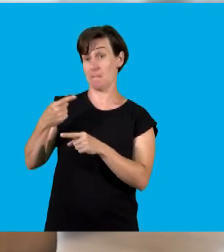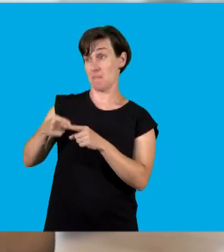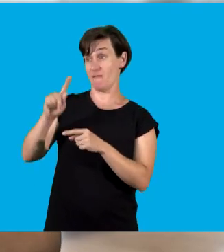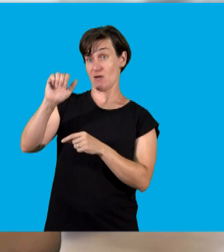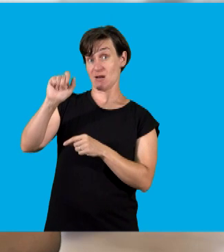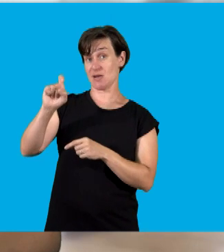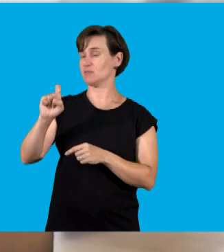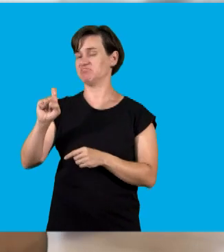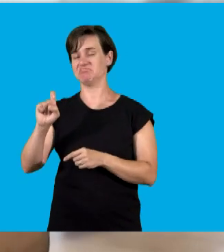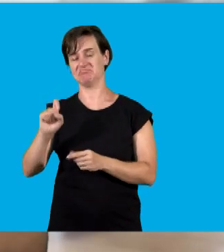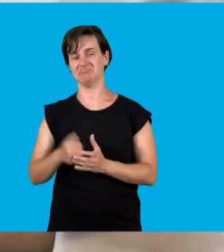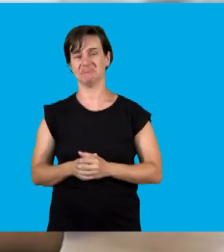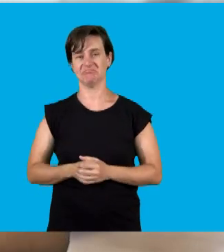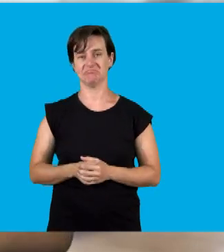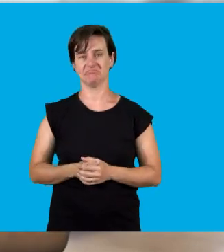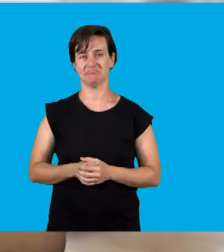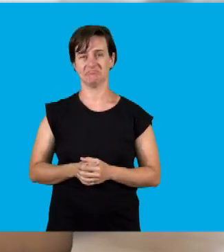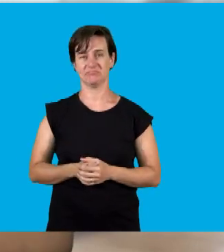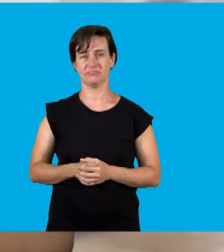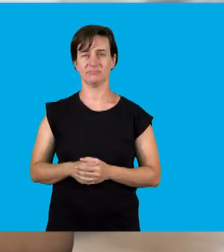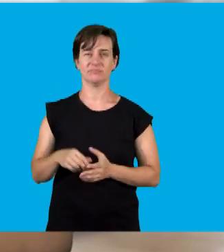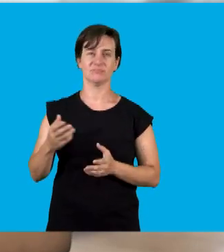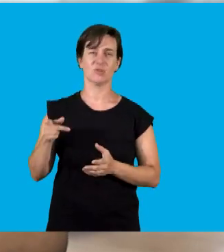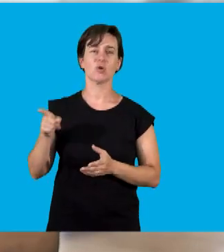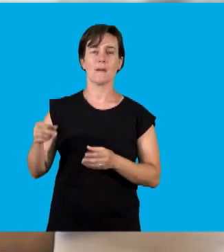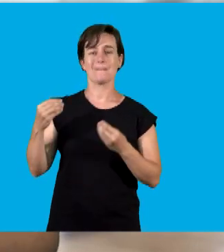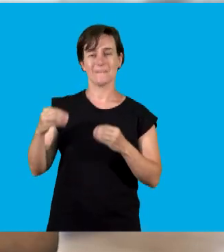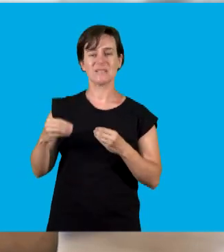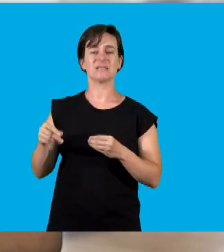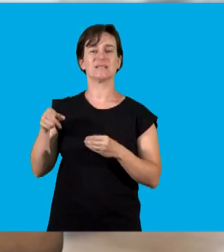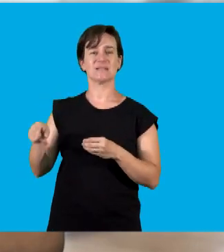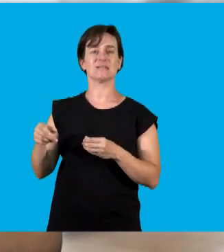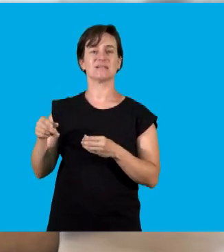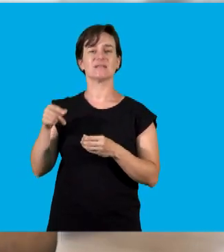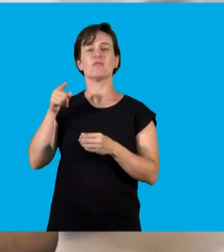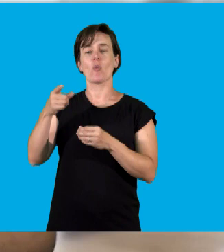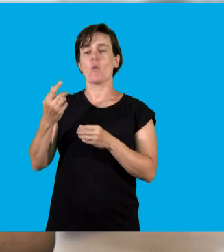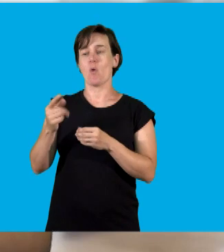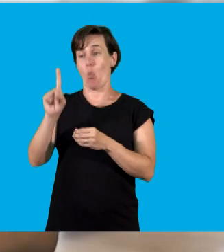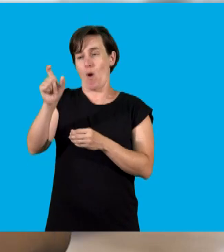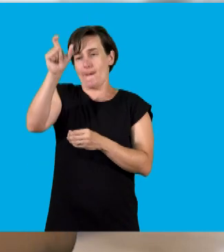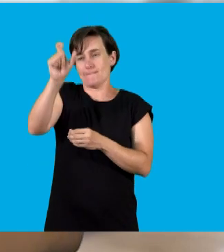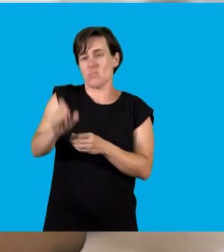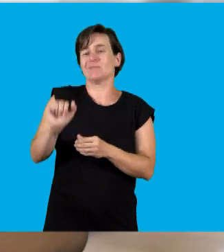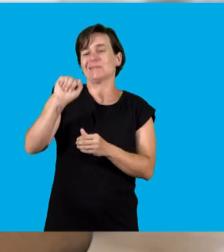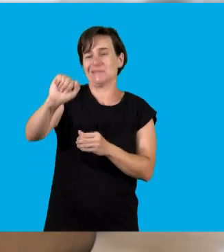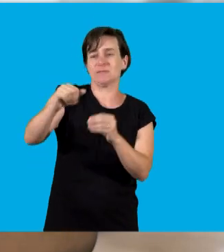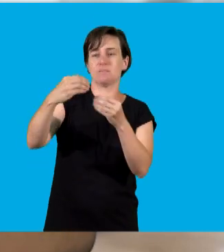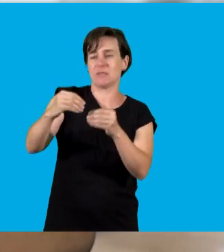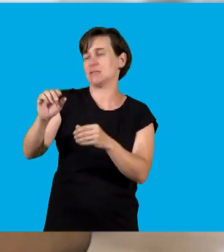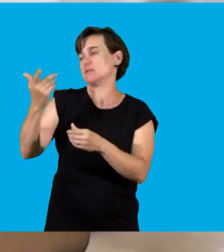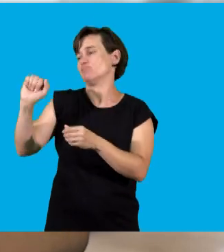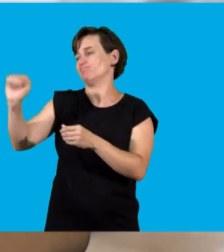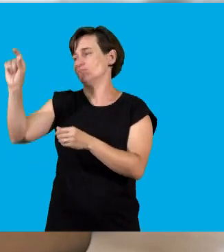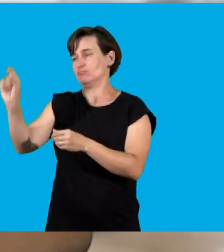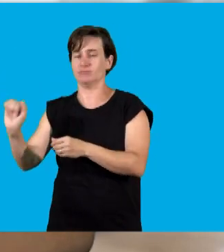not pay tax. So these businesses are ran and belong solely to individuals themselves.